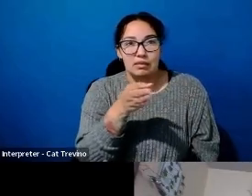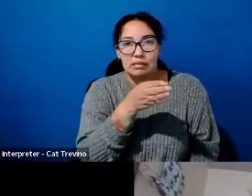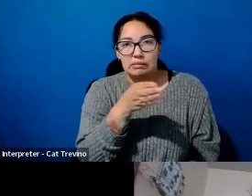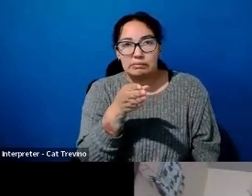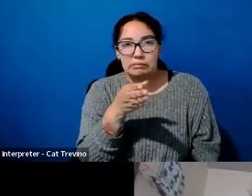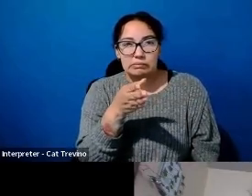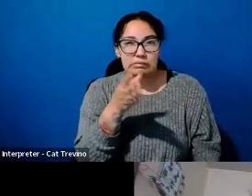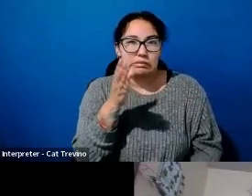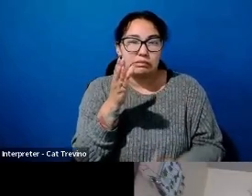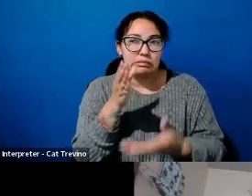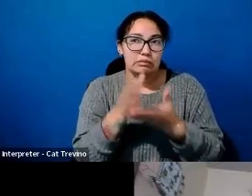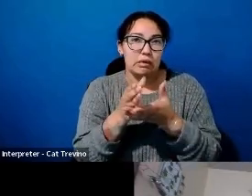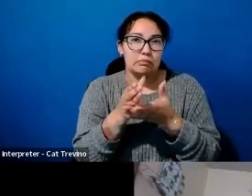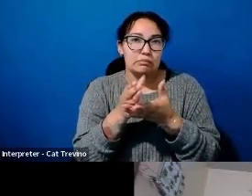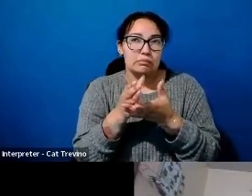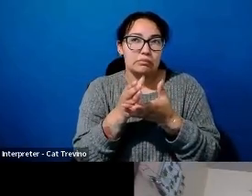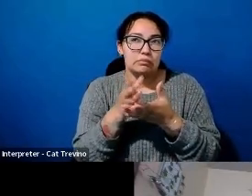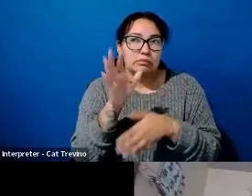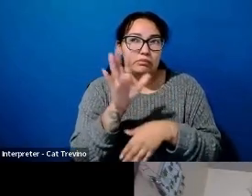it stopped at